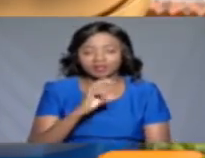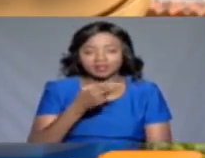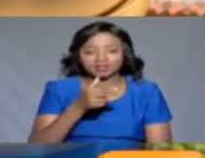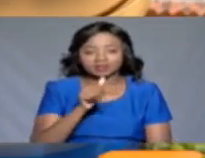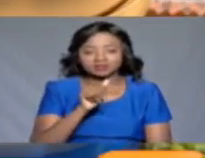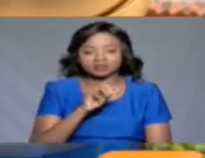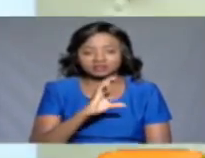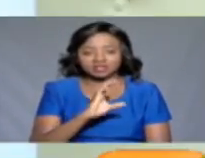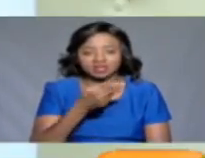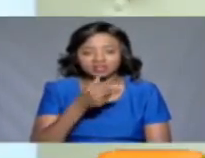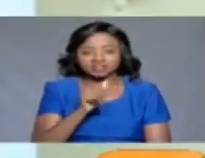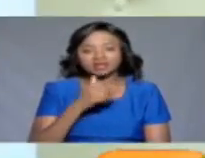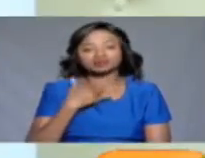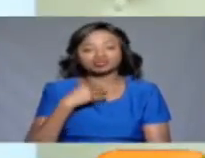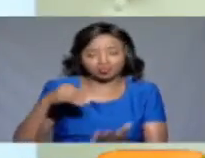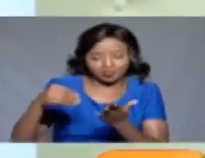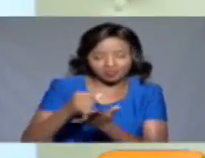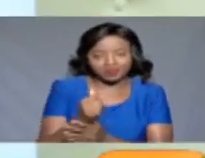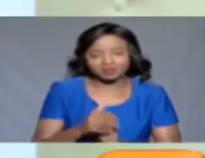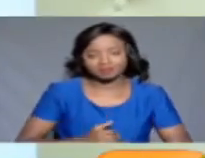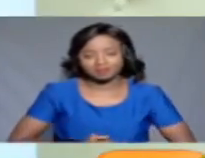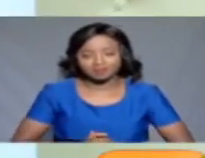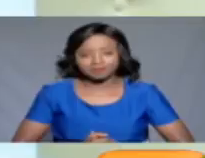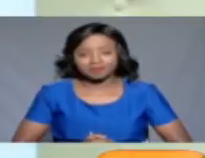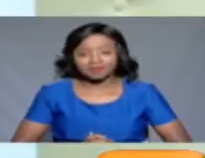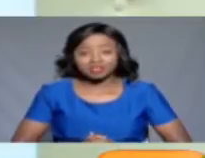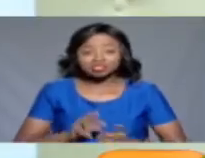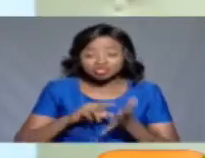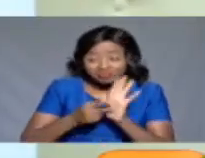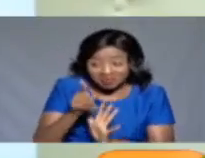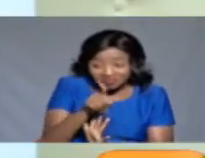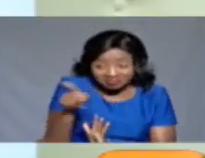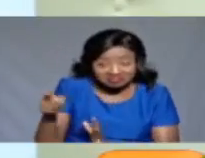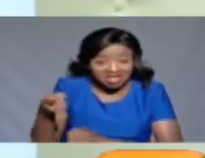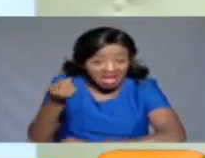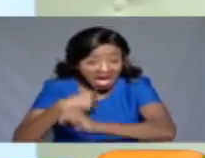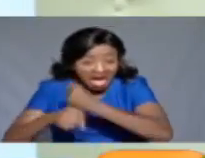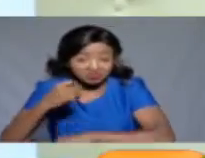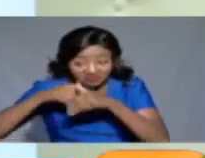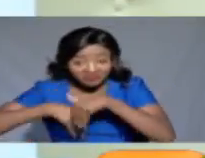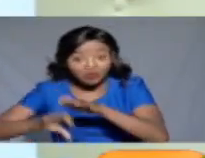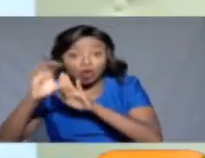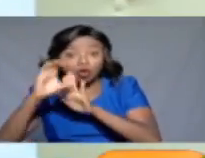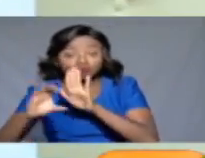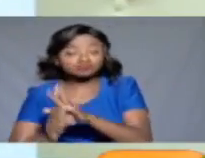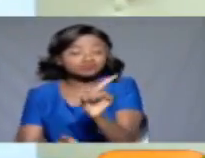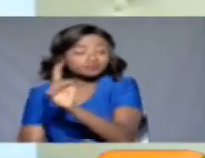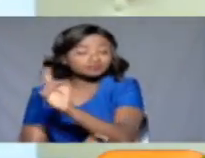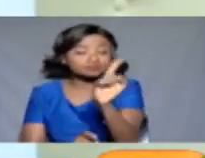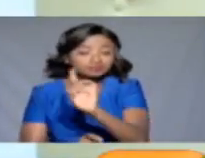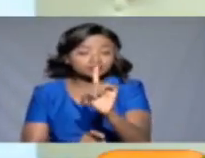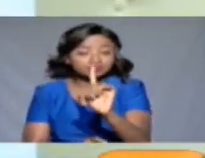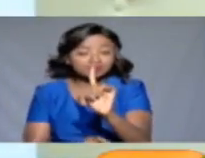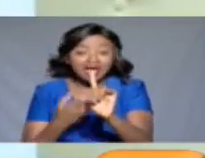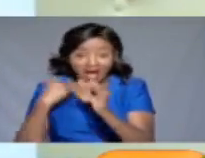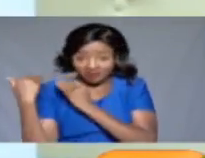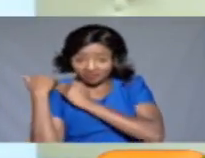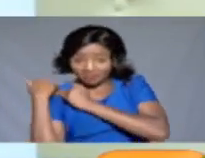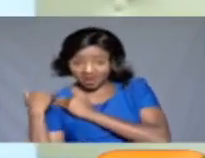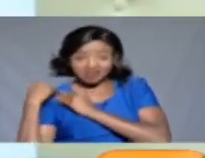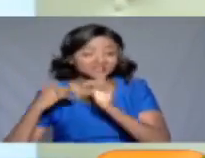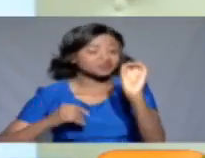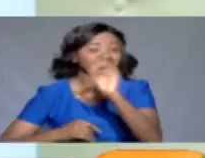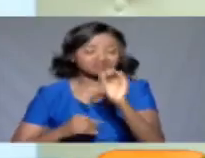to effect the pay. So their action is unconstitutional. They do not have the mandate to do that. It is